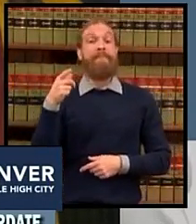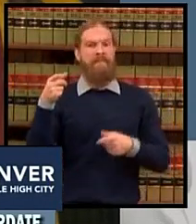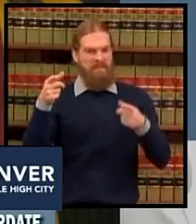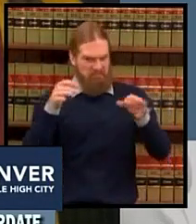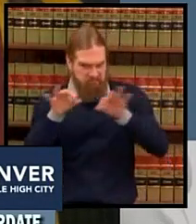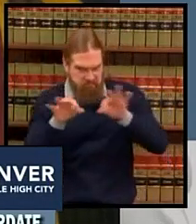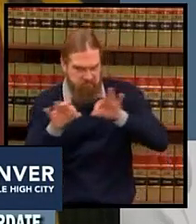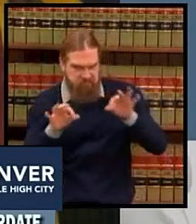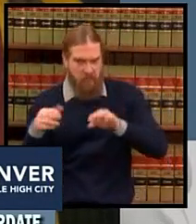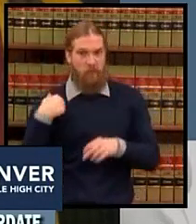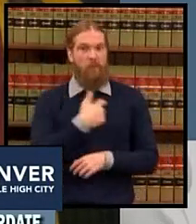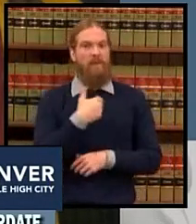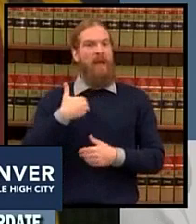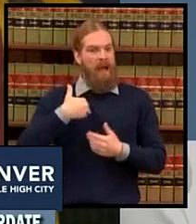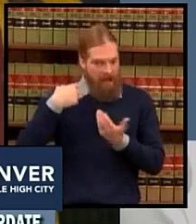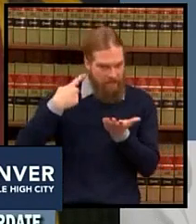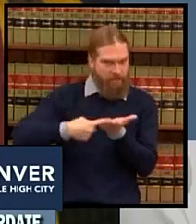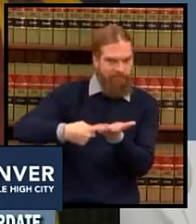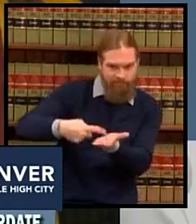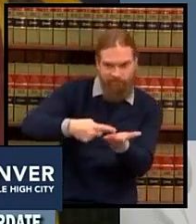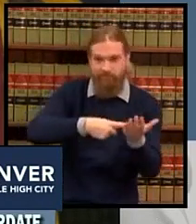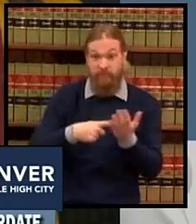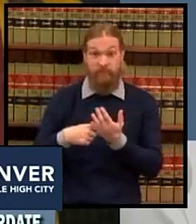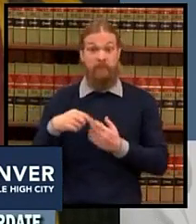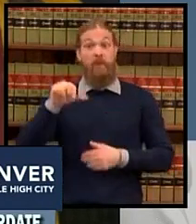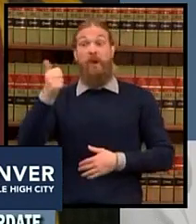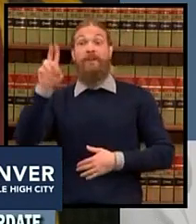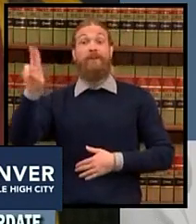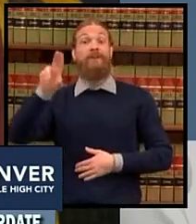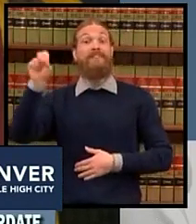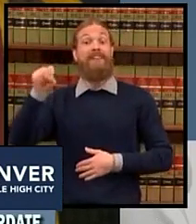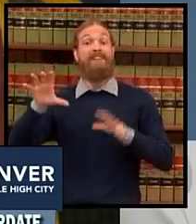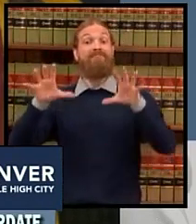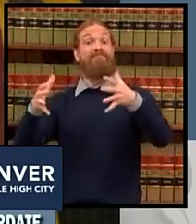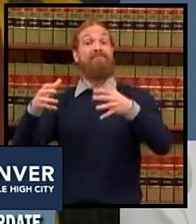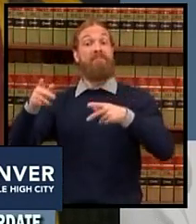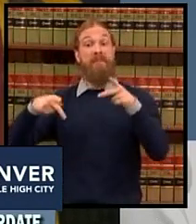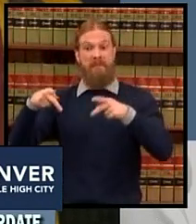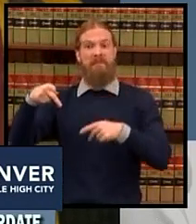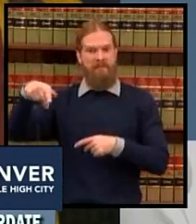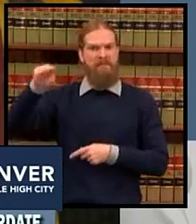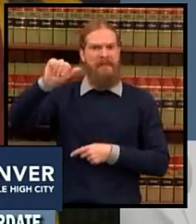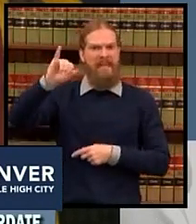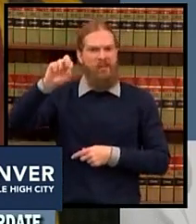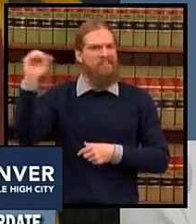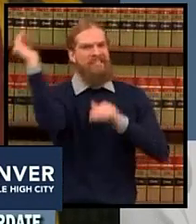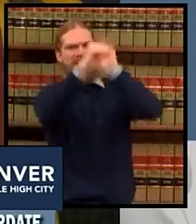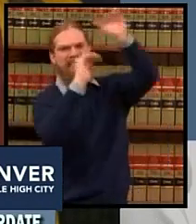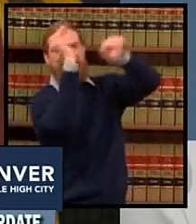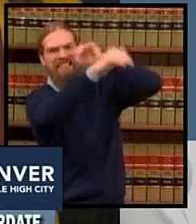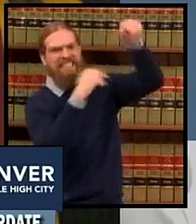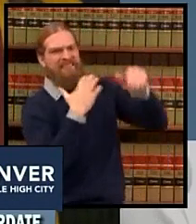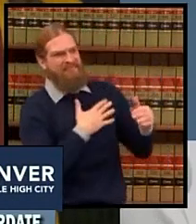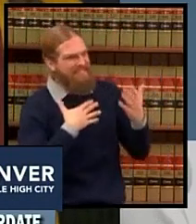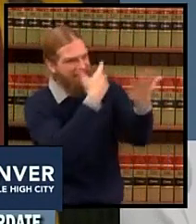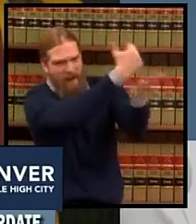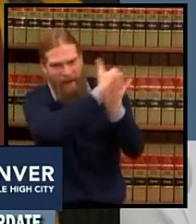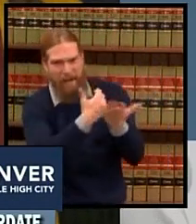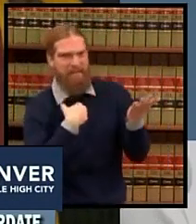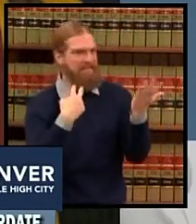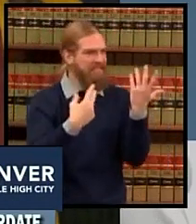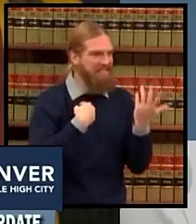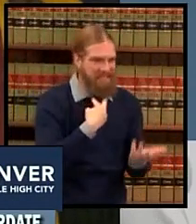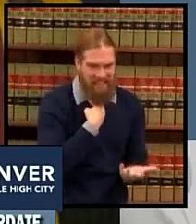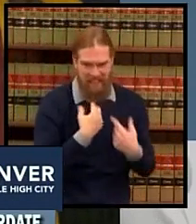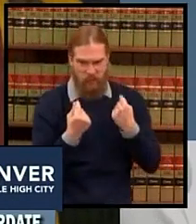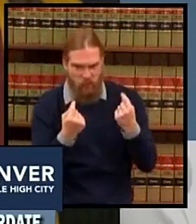letter from the U.S. Conference of Mayors asking for help to break the FEMA logjam. It's really, again, I'm going to say this